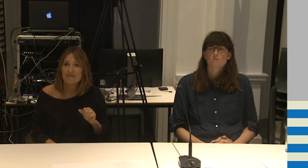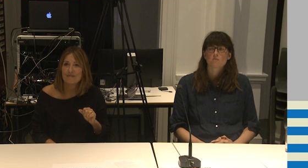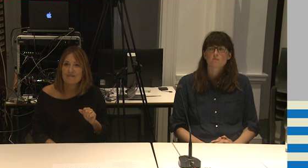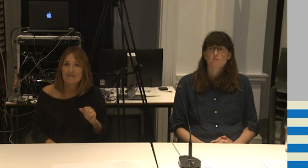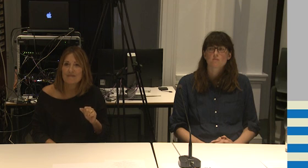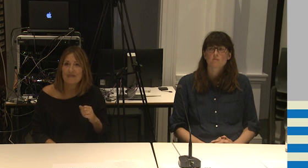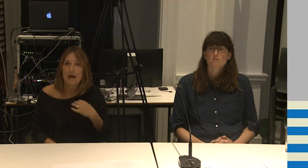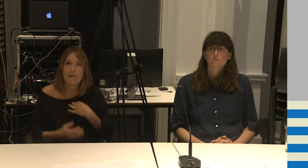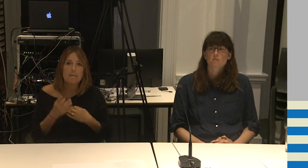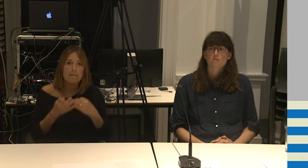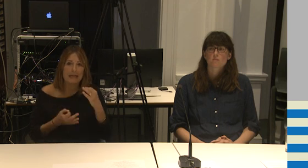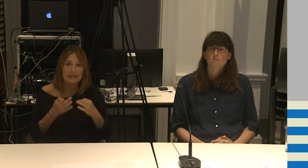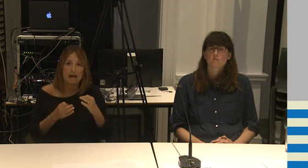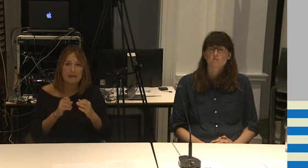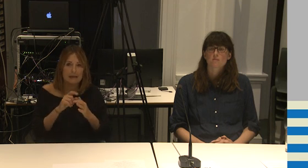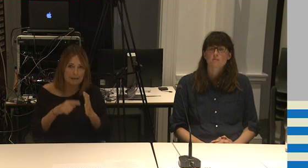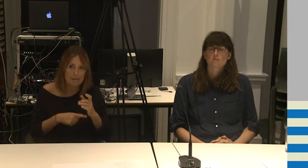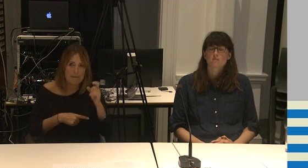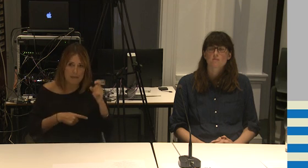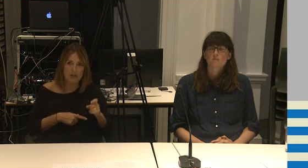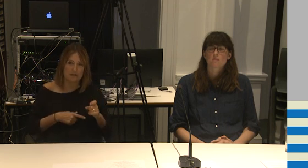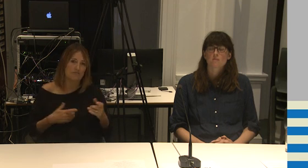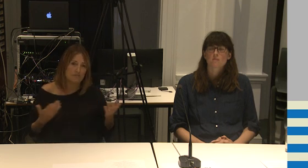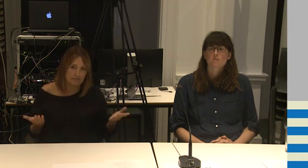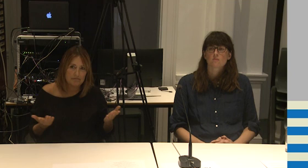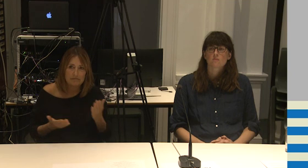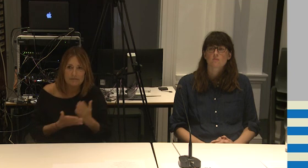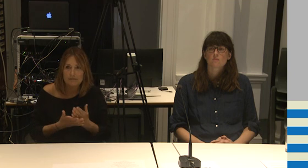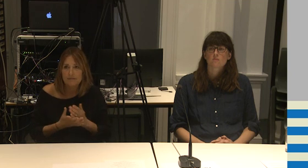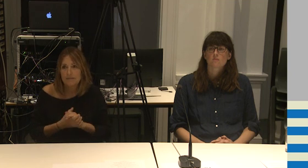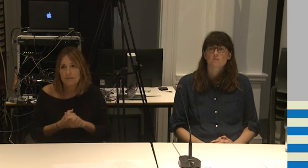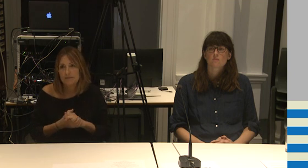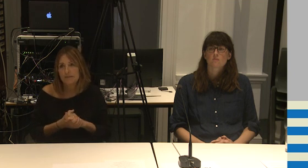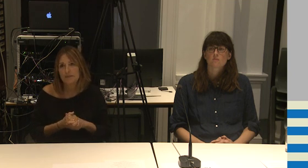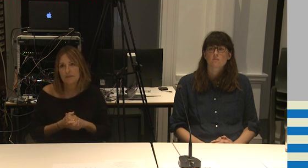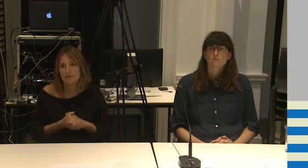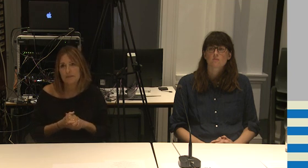obviously I'm a politicized disabled person and I experience